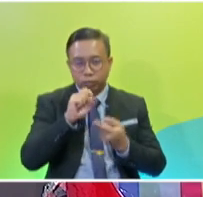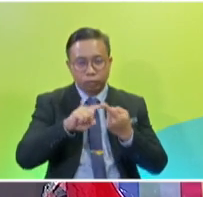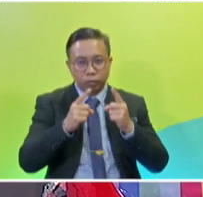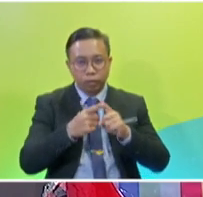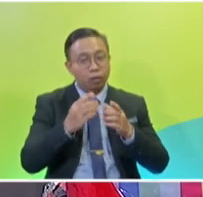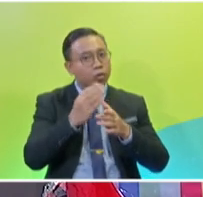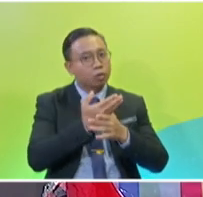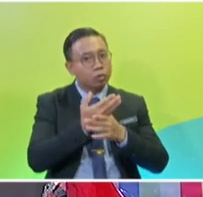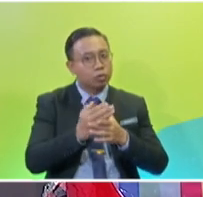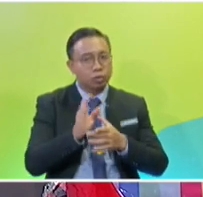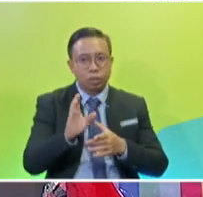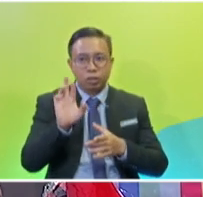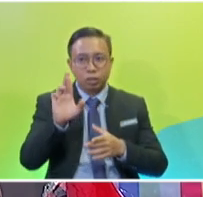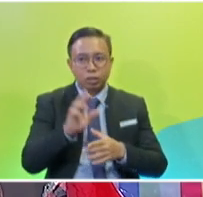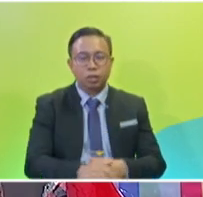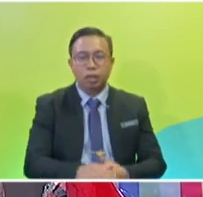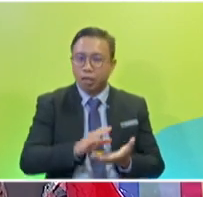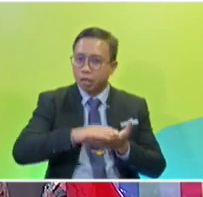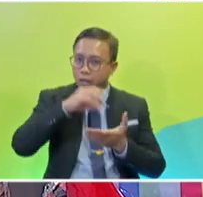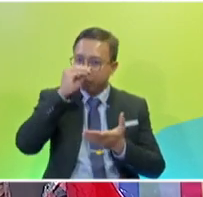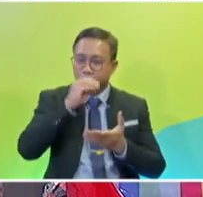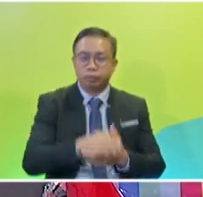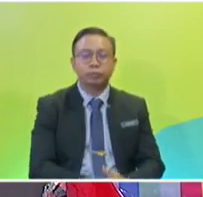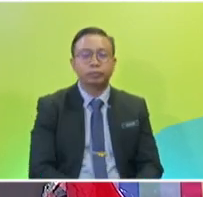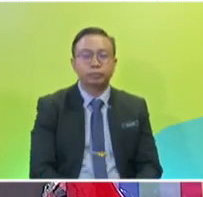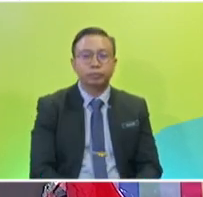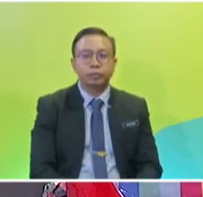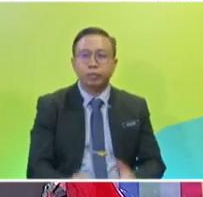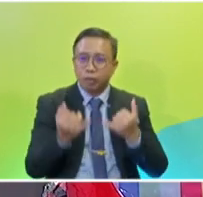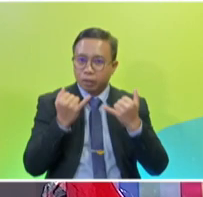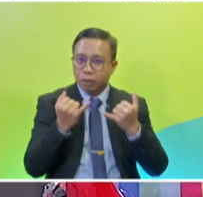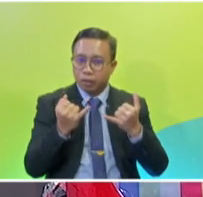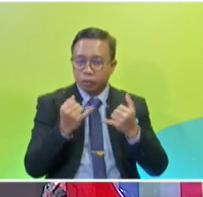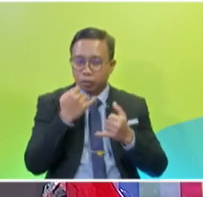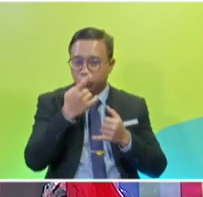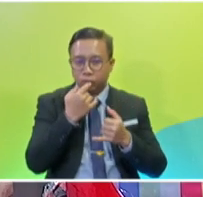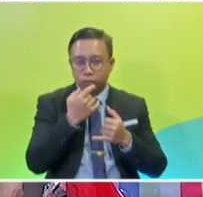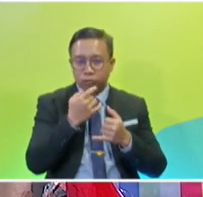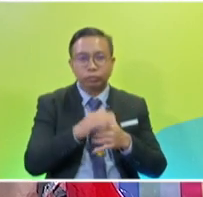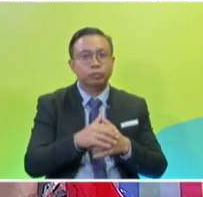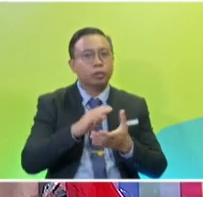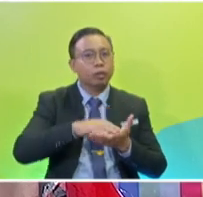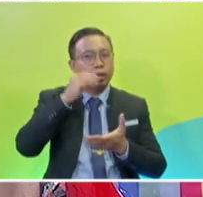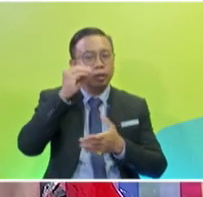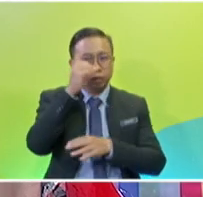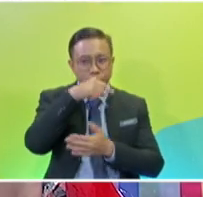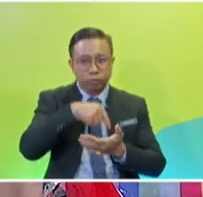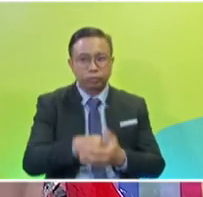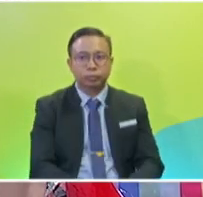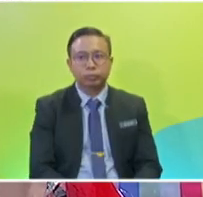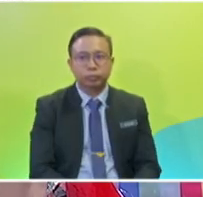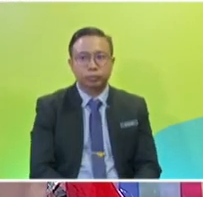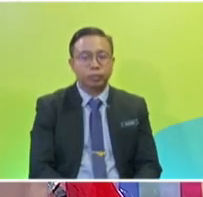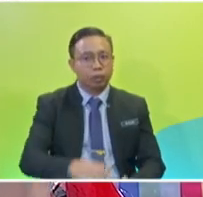to share their learning points. Okay? Right. Now, girls and boys, what have you learned today throughout all